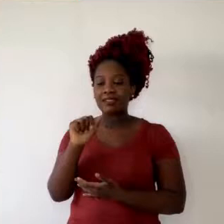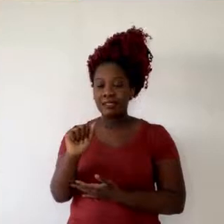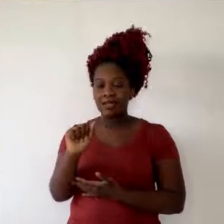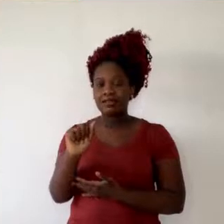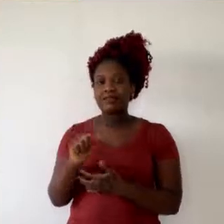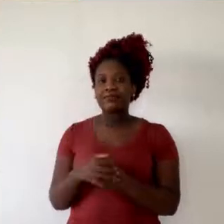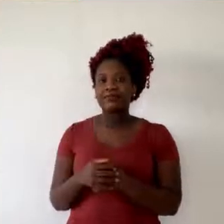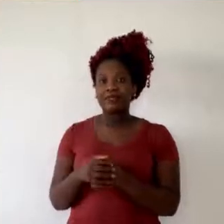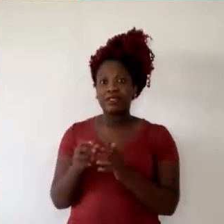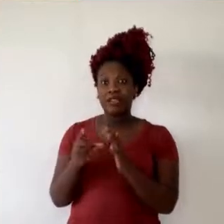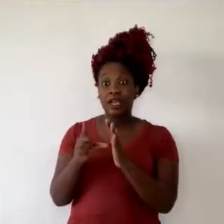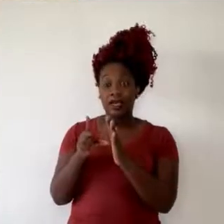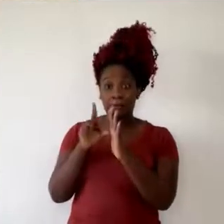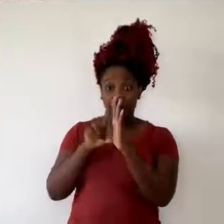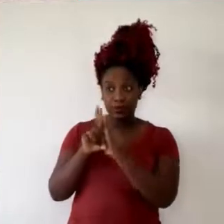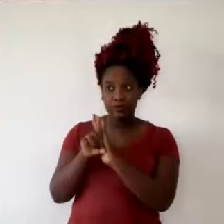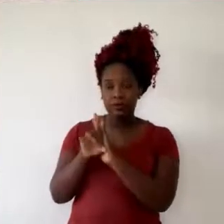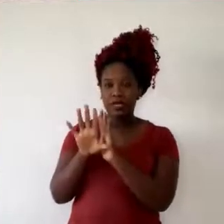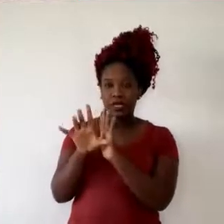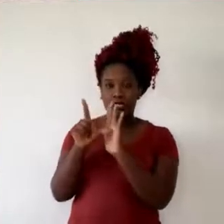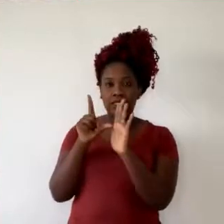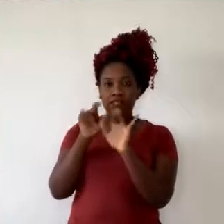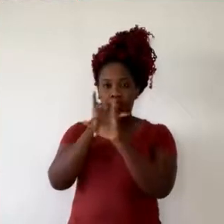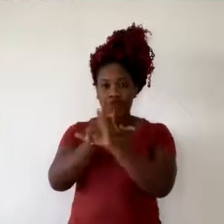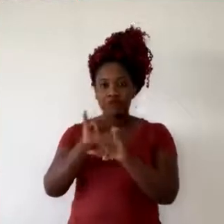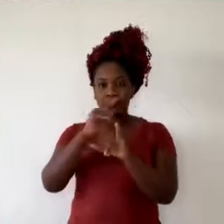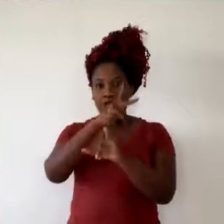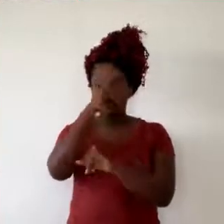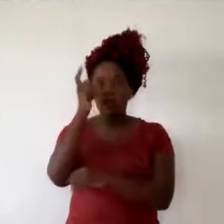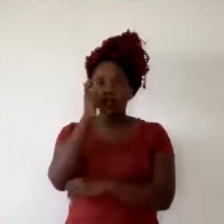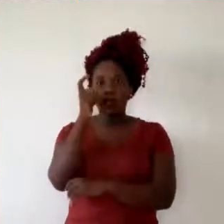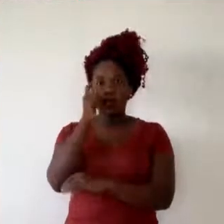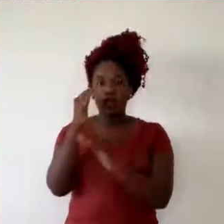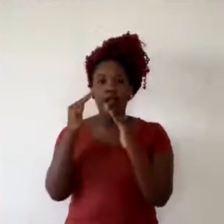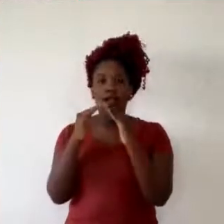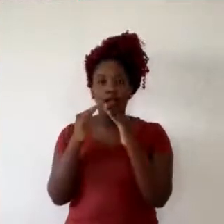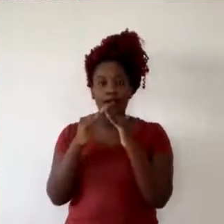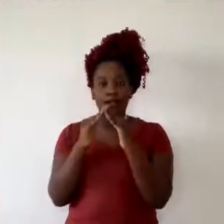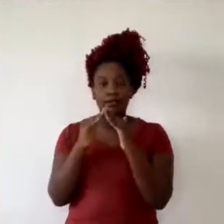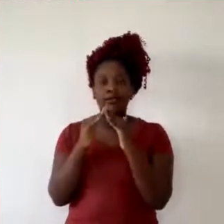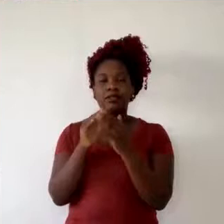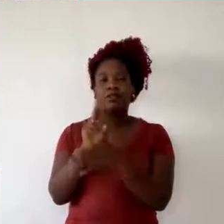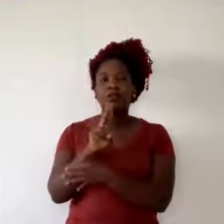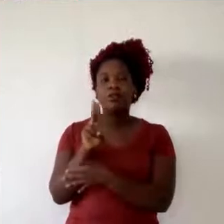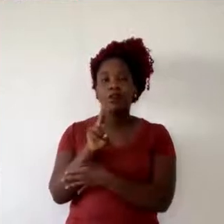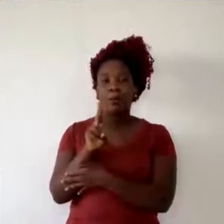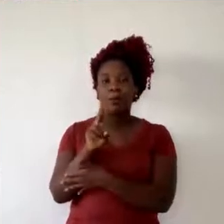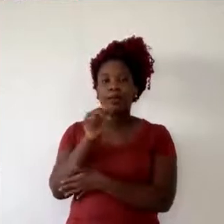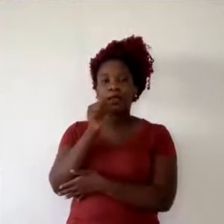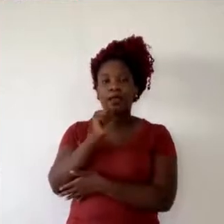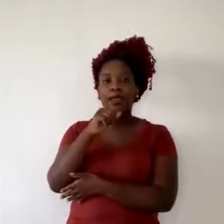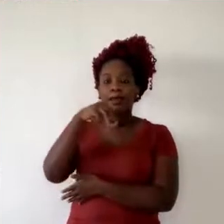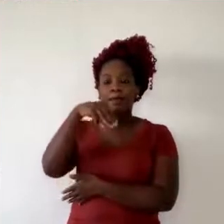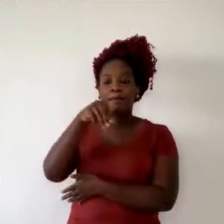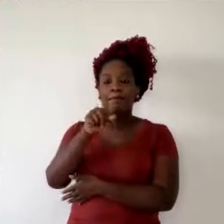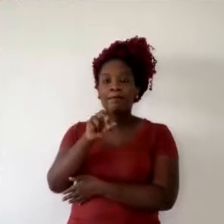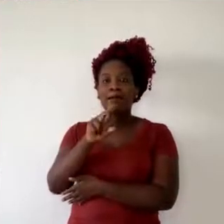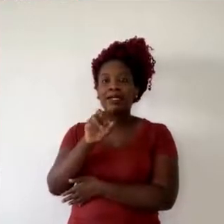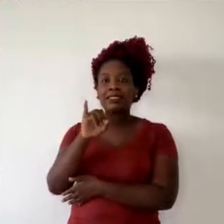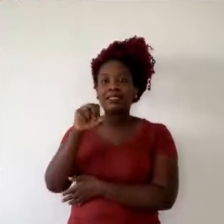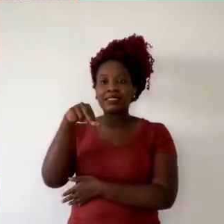before we throw the question out there, I just wanted to warn, to let people know that Marina